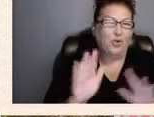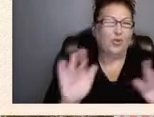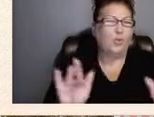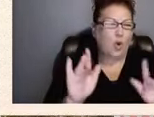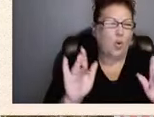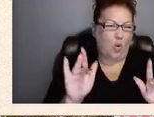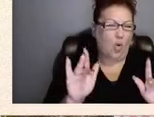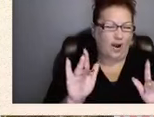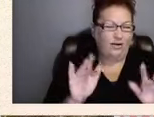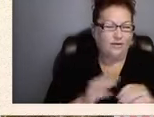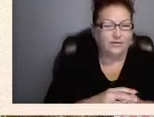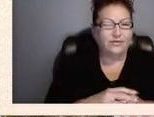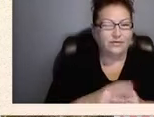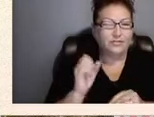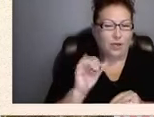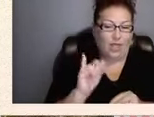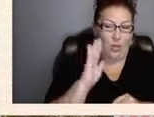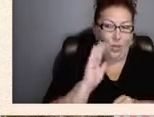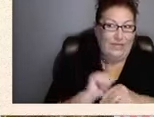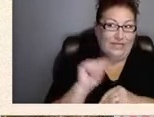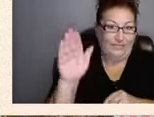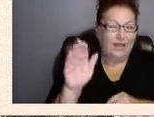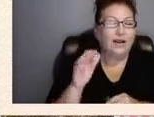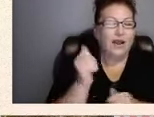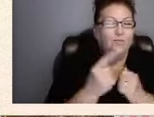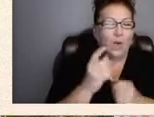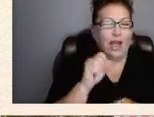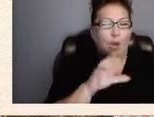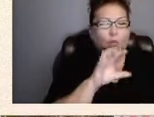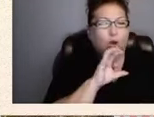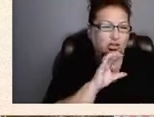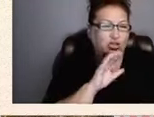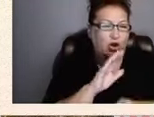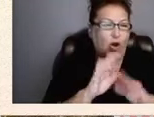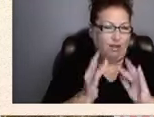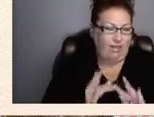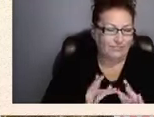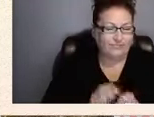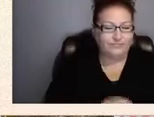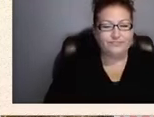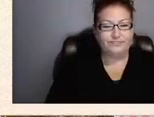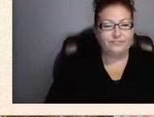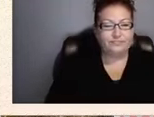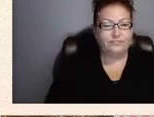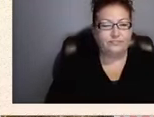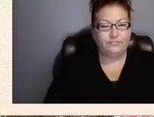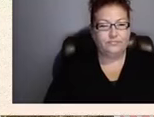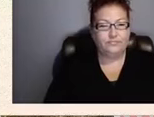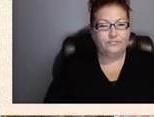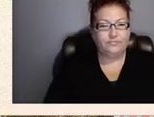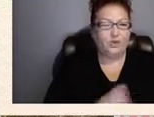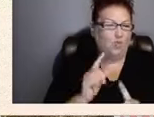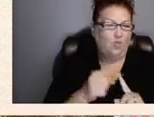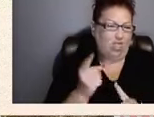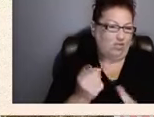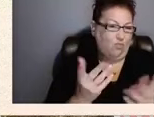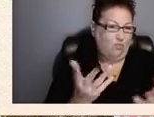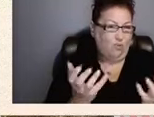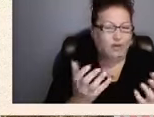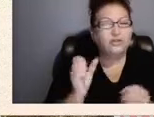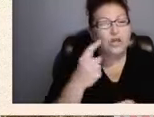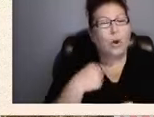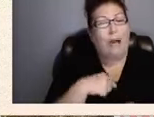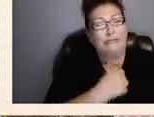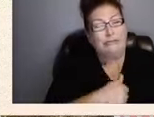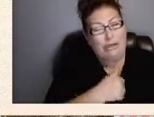be submitted so everyone can watch it online and at their leisure. So I'm sorry I don't get to see all of your beautiful